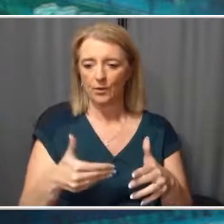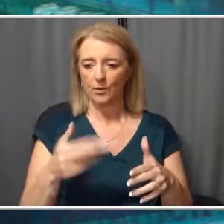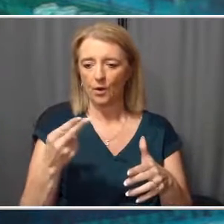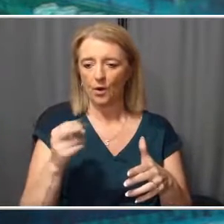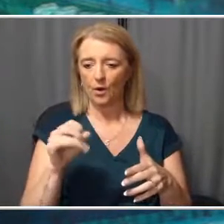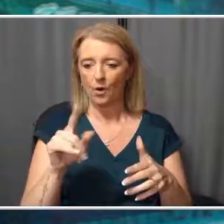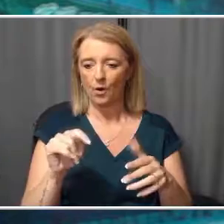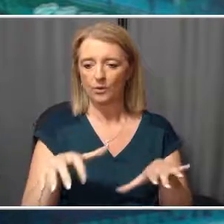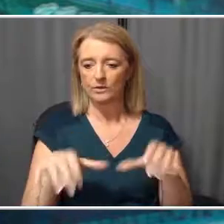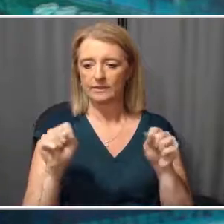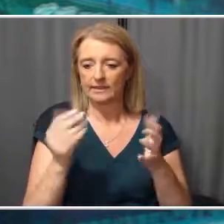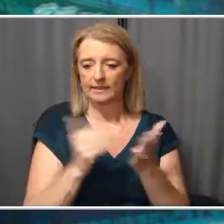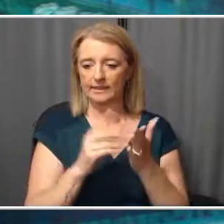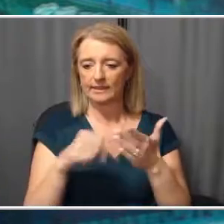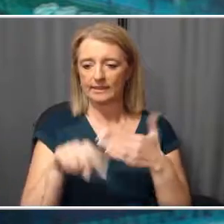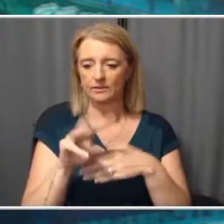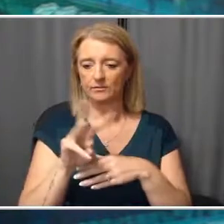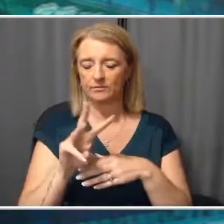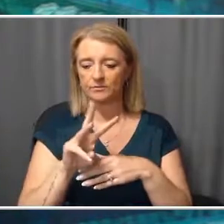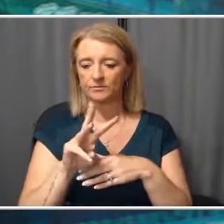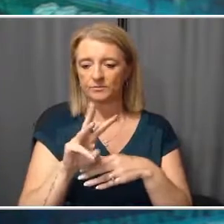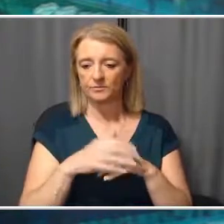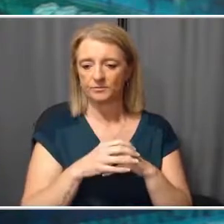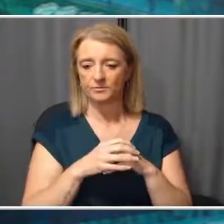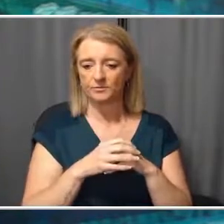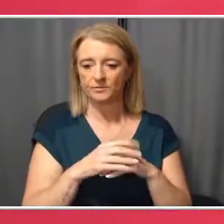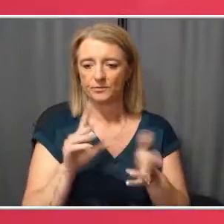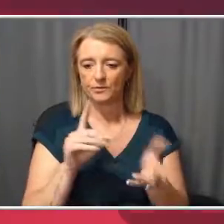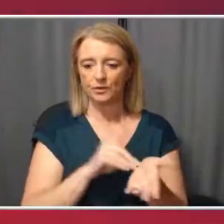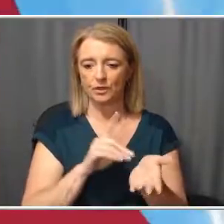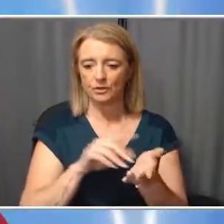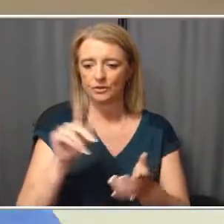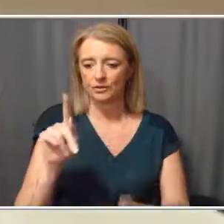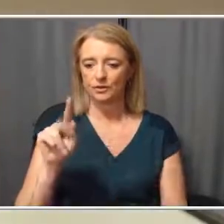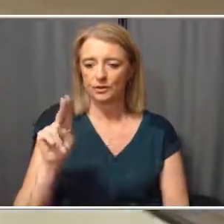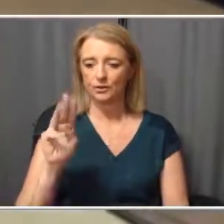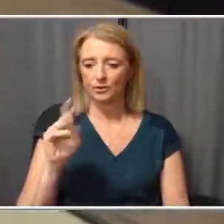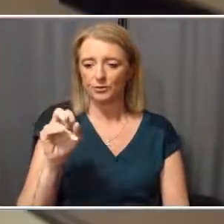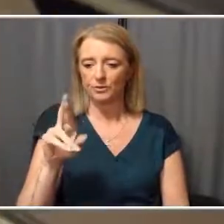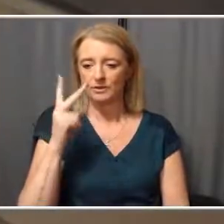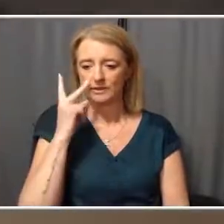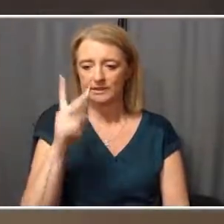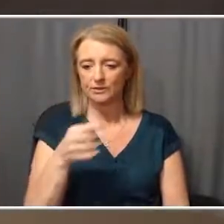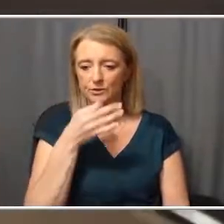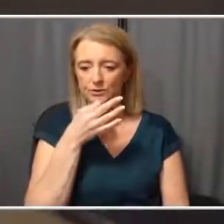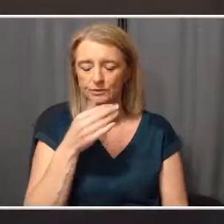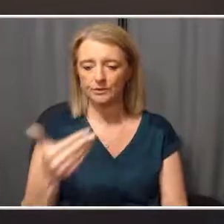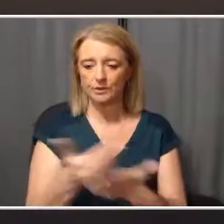Mics with Dr. Stites podcasts. Now, everywhere podcasts are available.